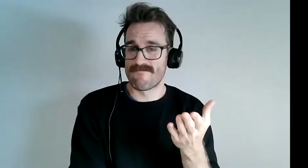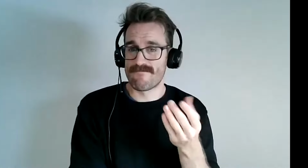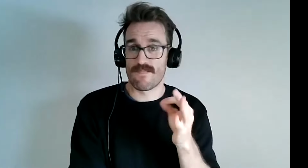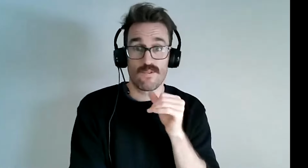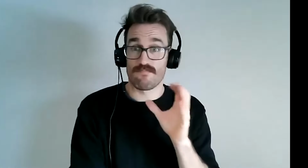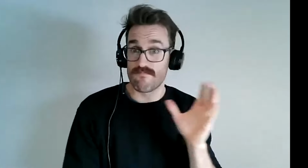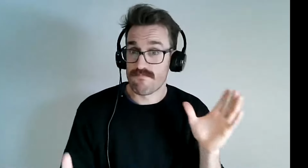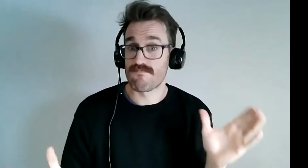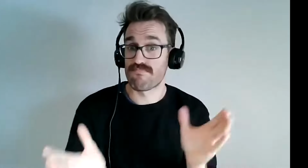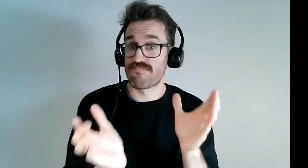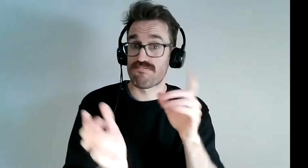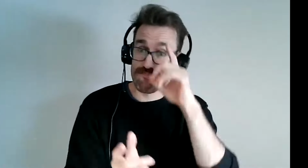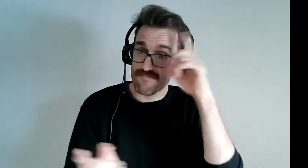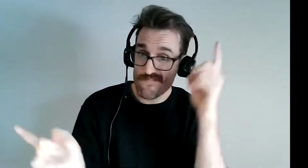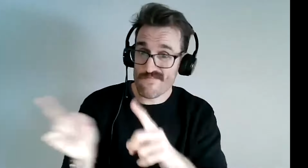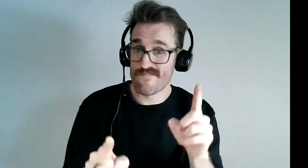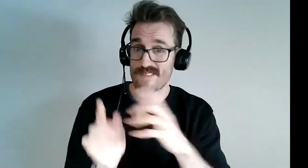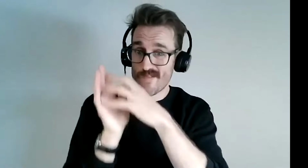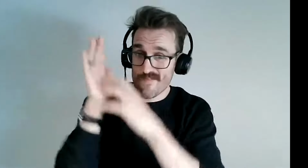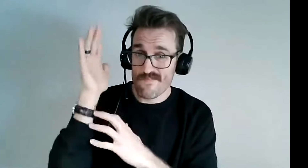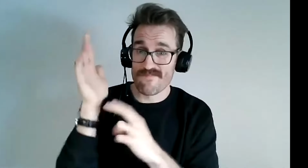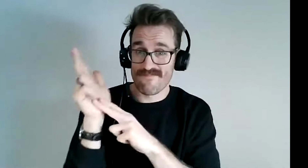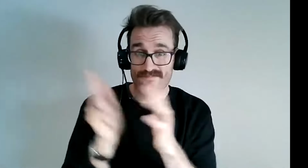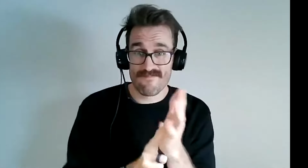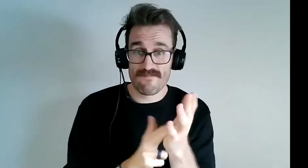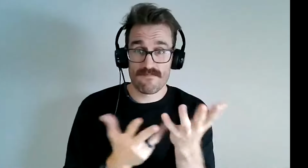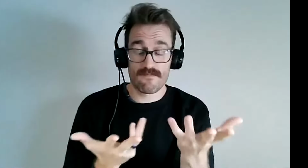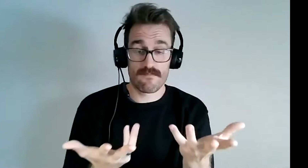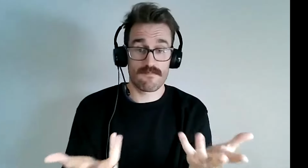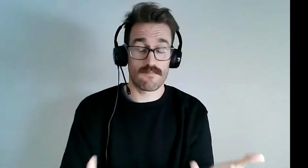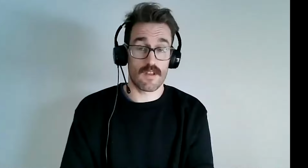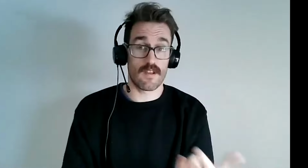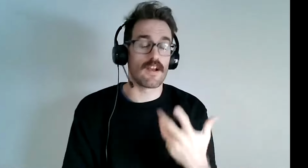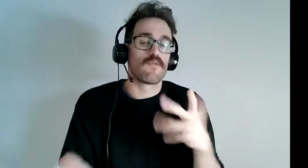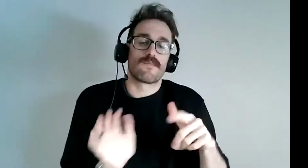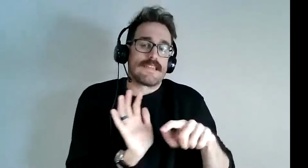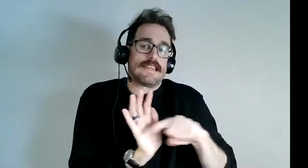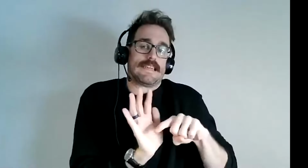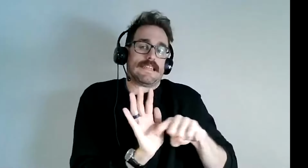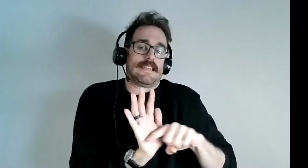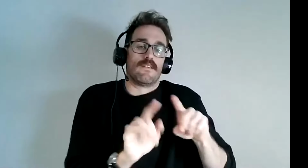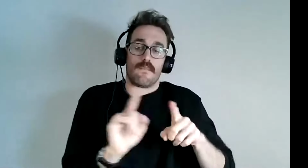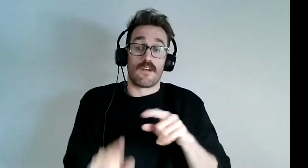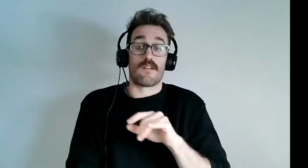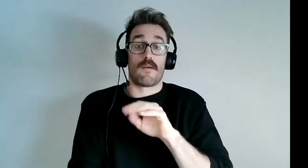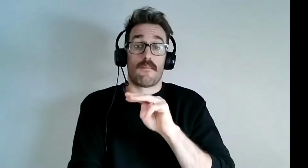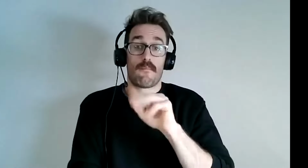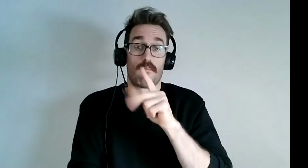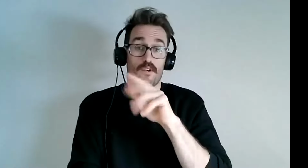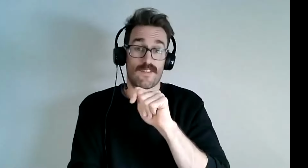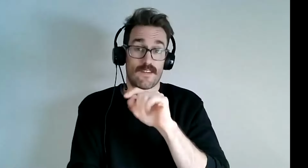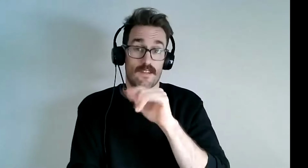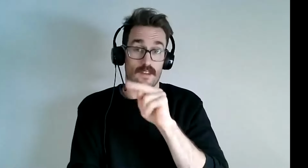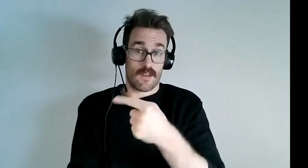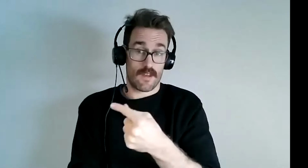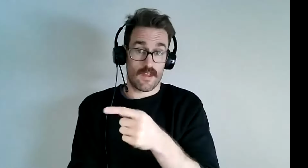now, I'm not sure. But then, I don't want to be negative, but I think, Margaret Young was saying that